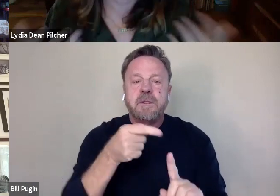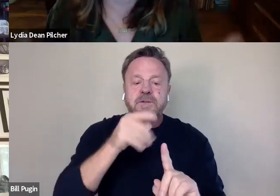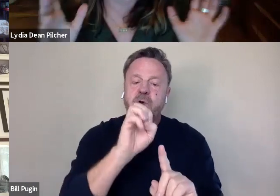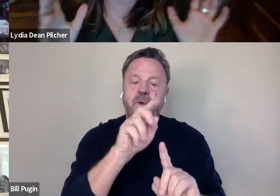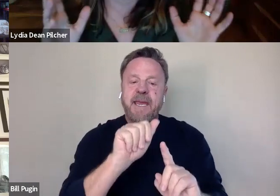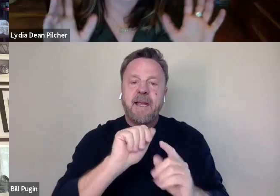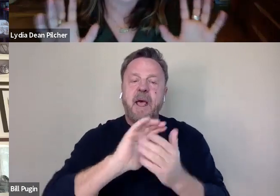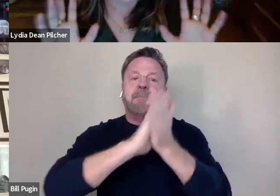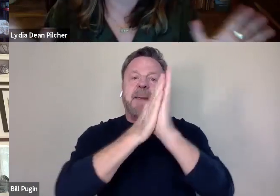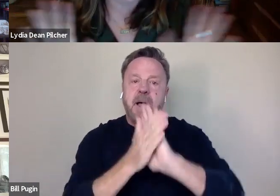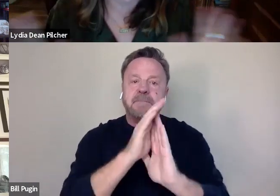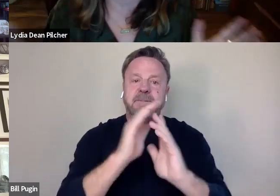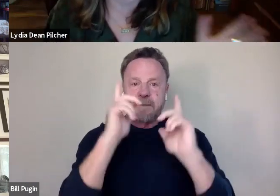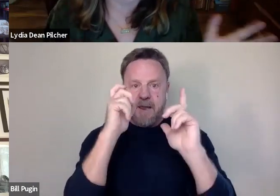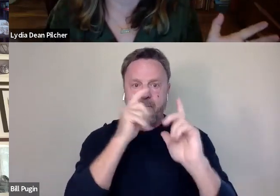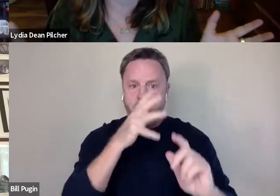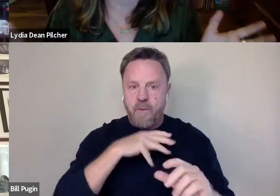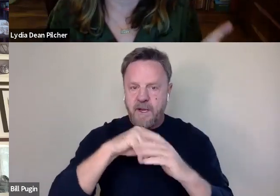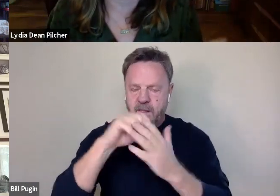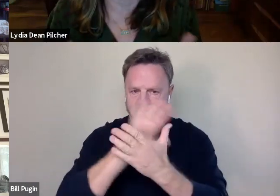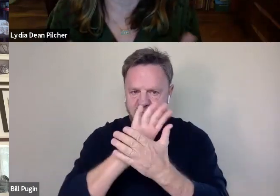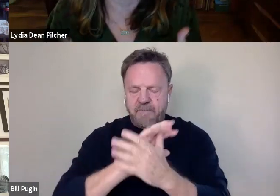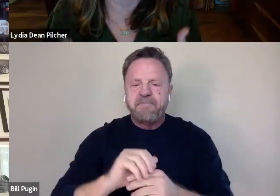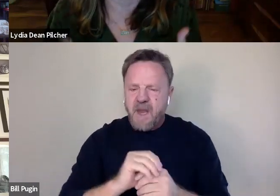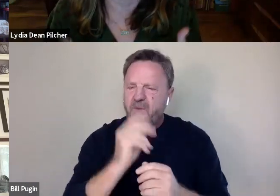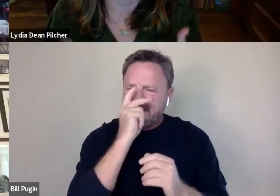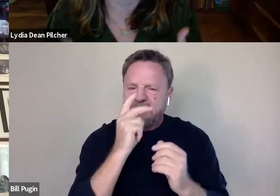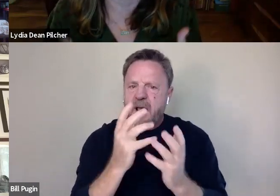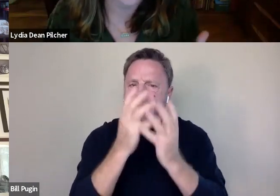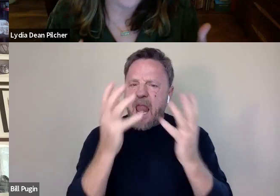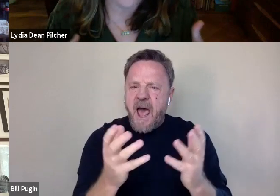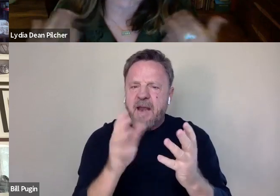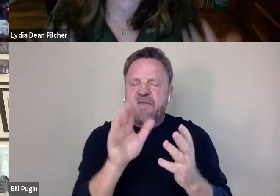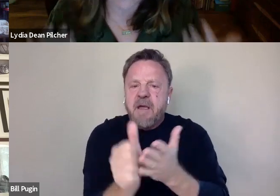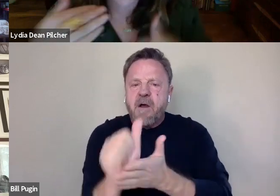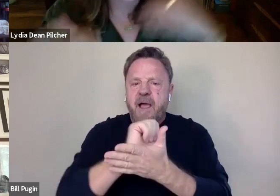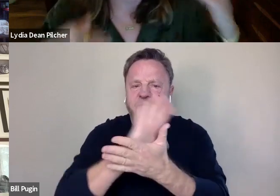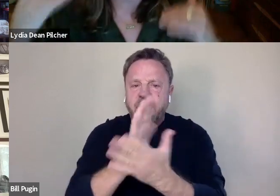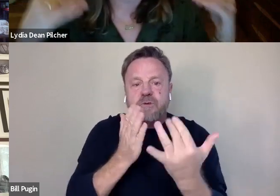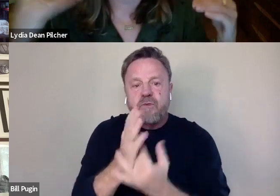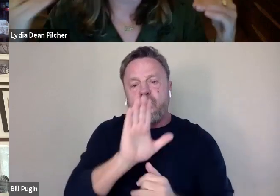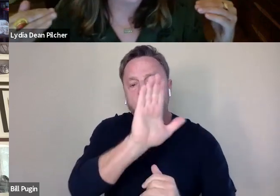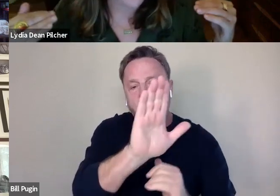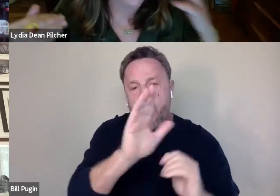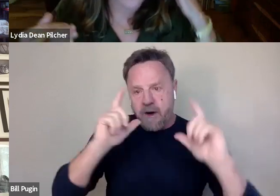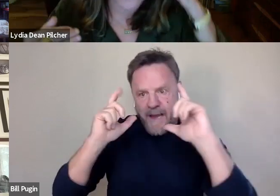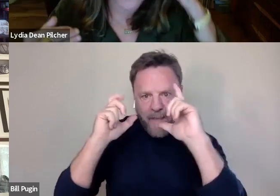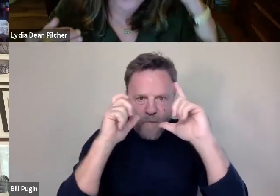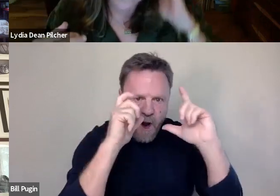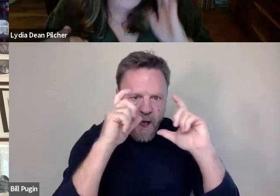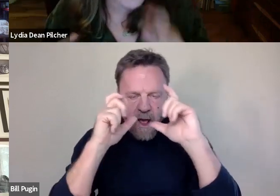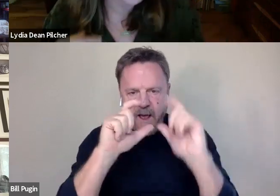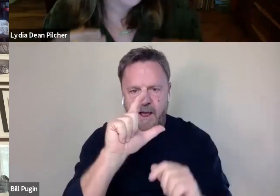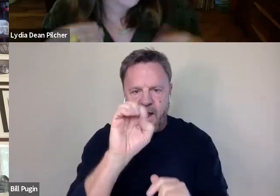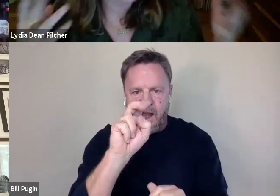woman in the film that we see a lot of the archival footage through her camera lens. And in order to kind of finesse